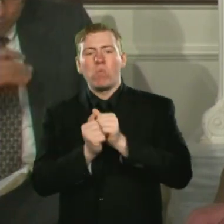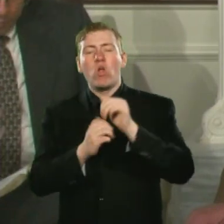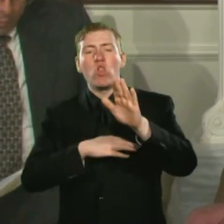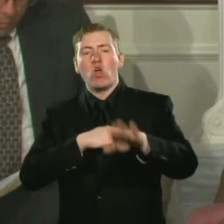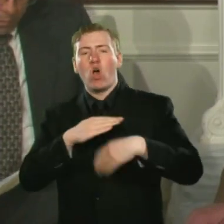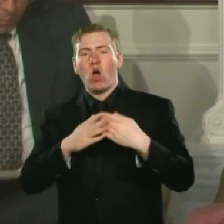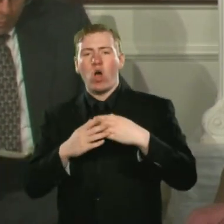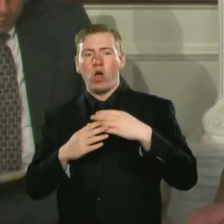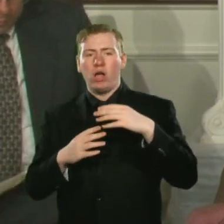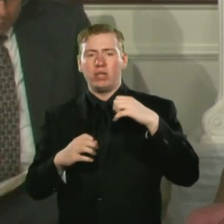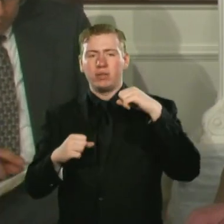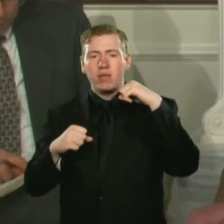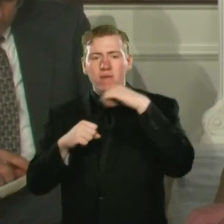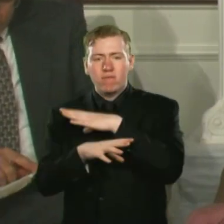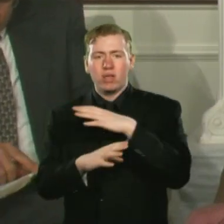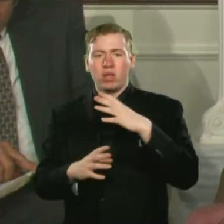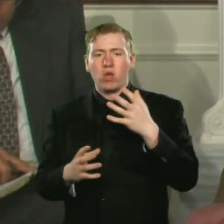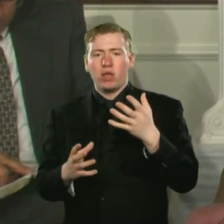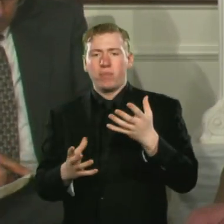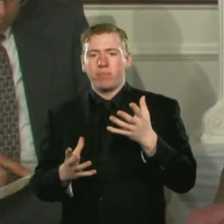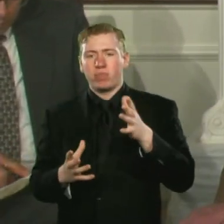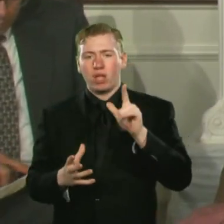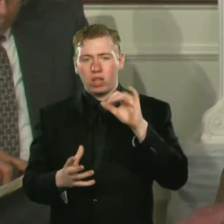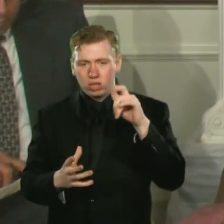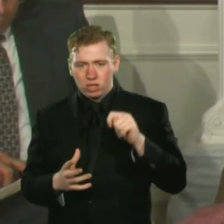unrighteousness, fornication, wickedness,